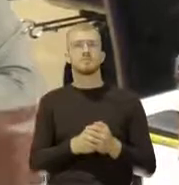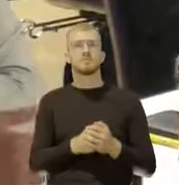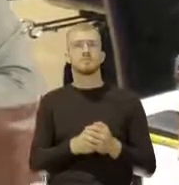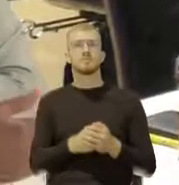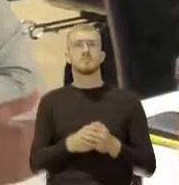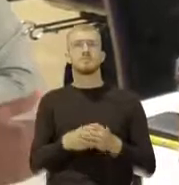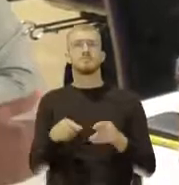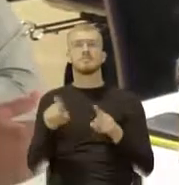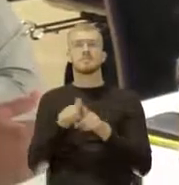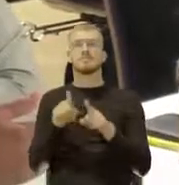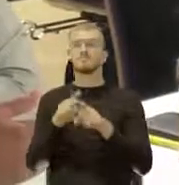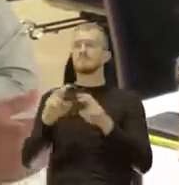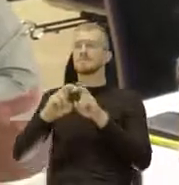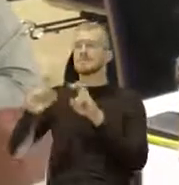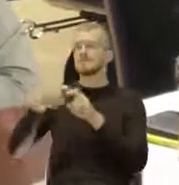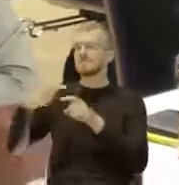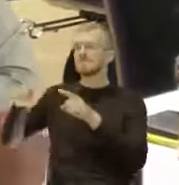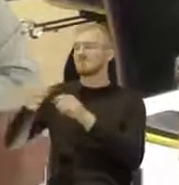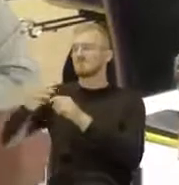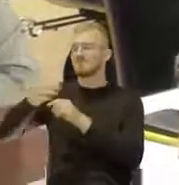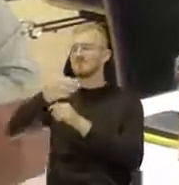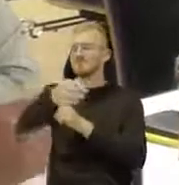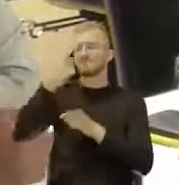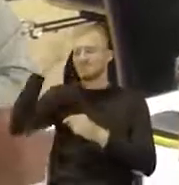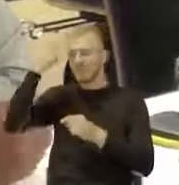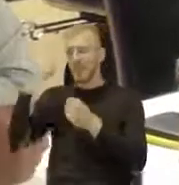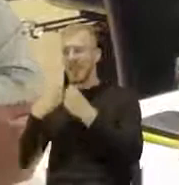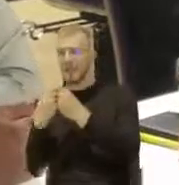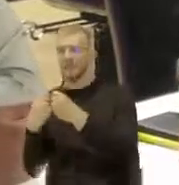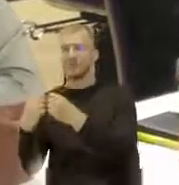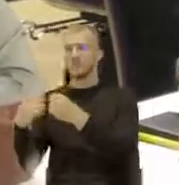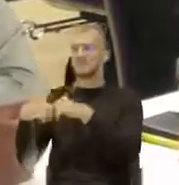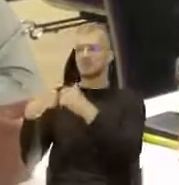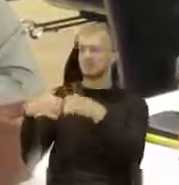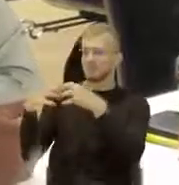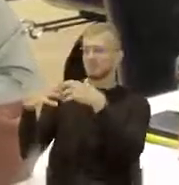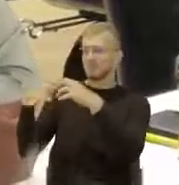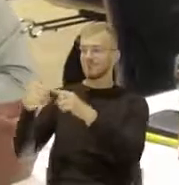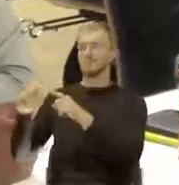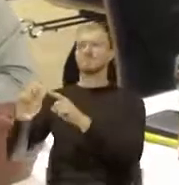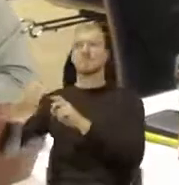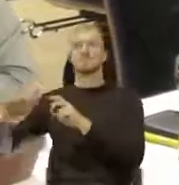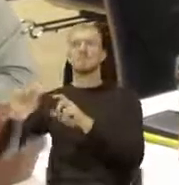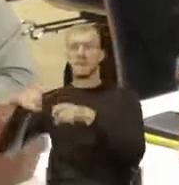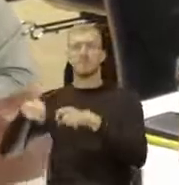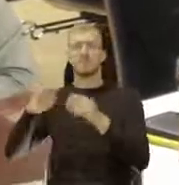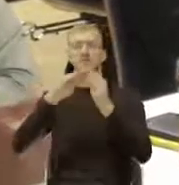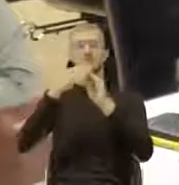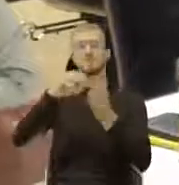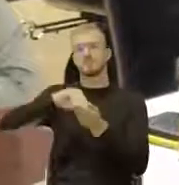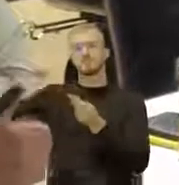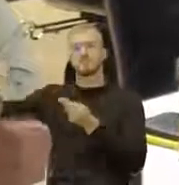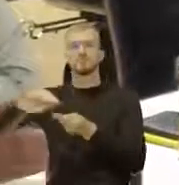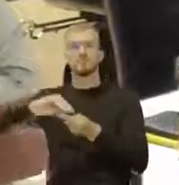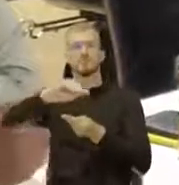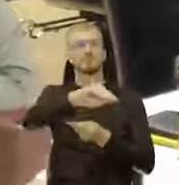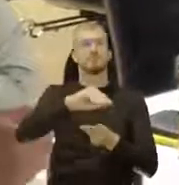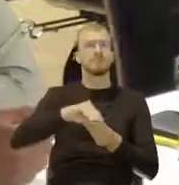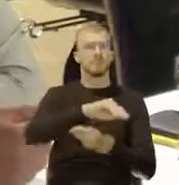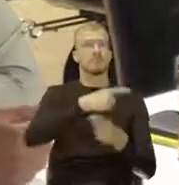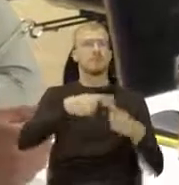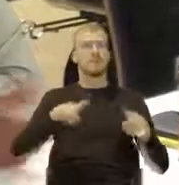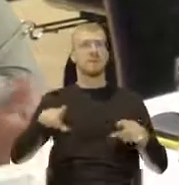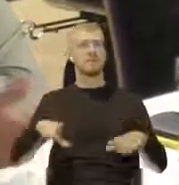so, we also want to use it as a means in curtailing the emission of carbon dioxide into the society from the use